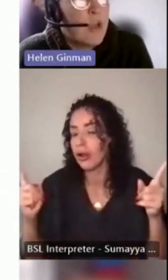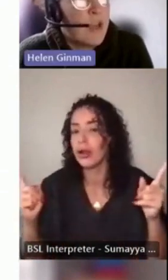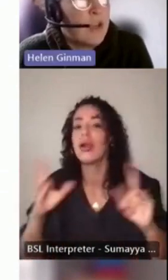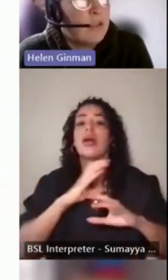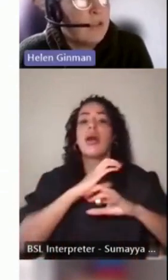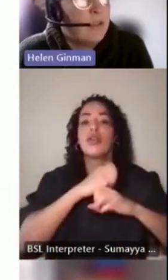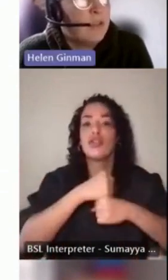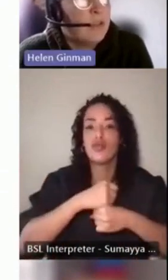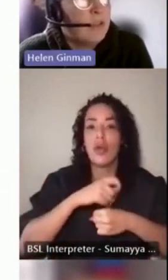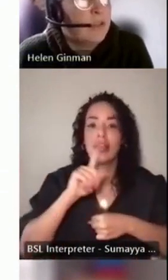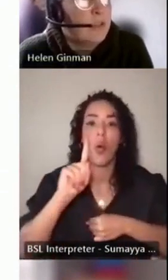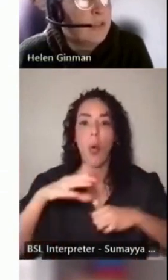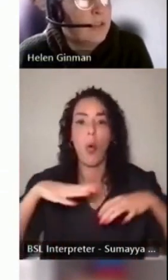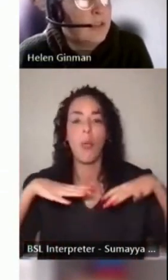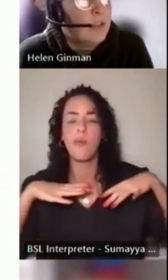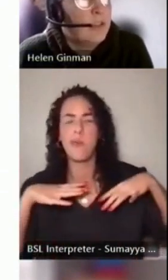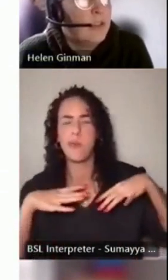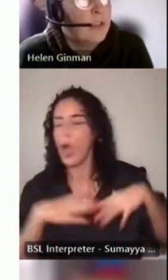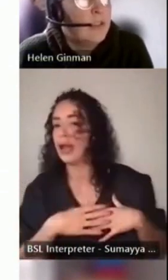stress or burnout,